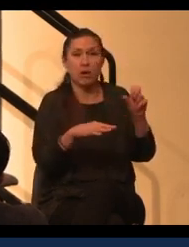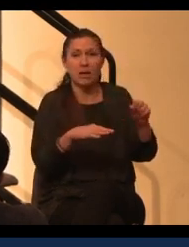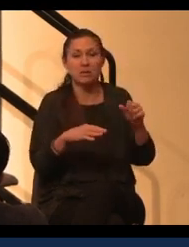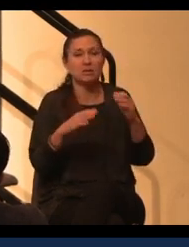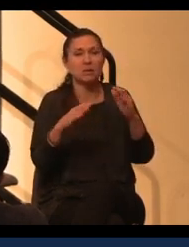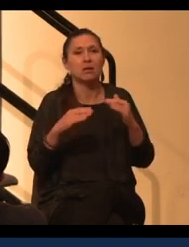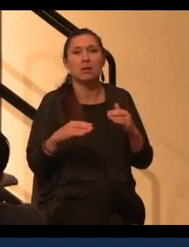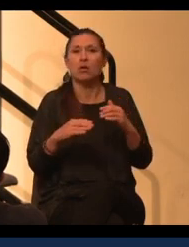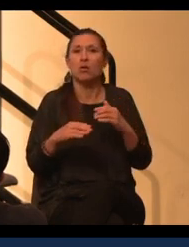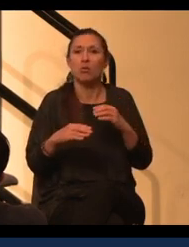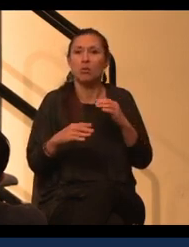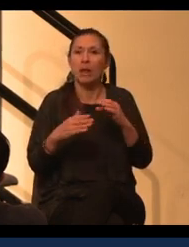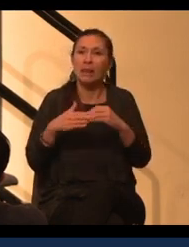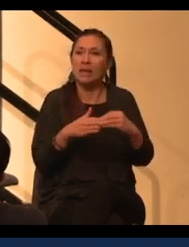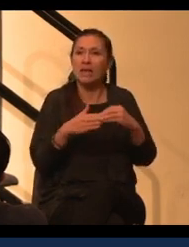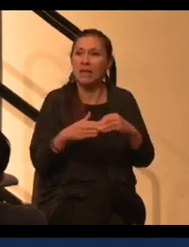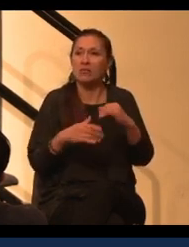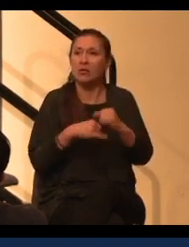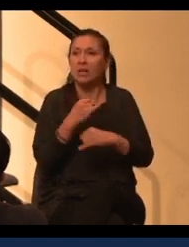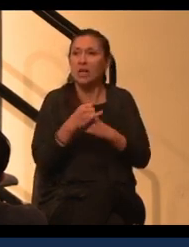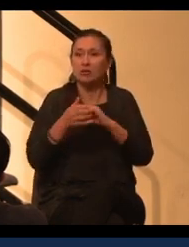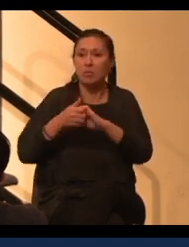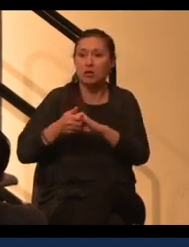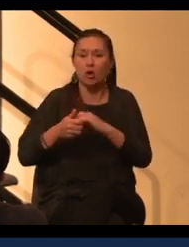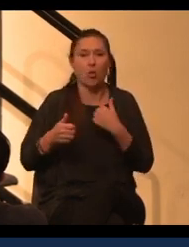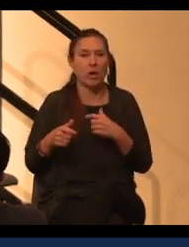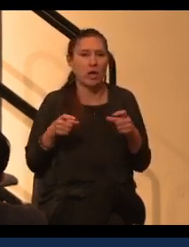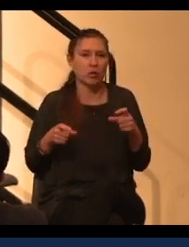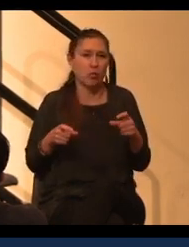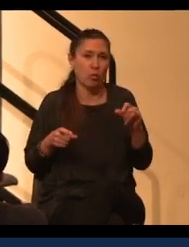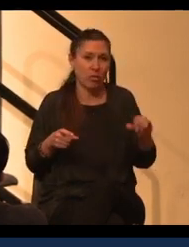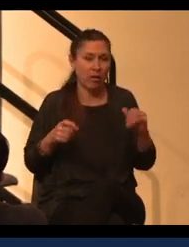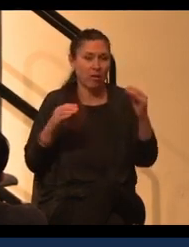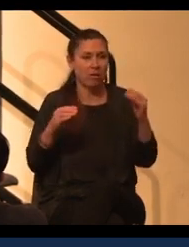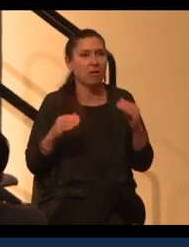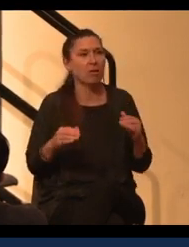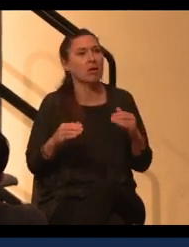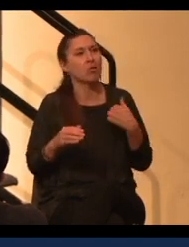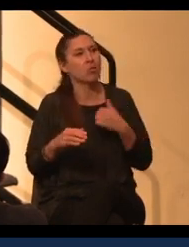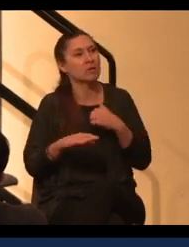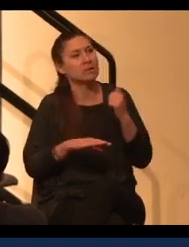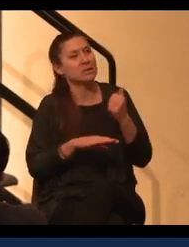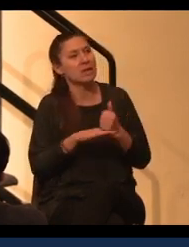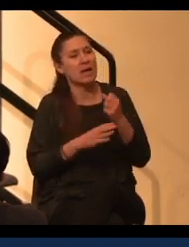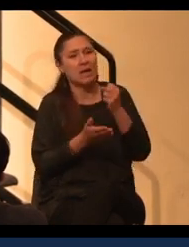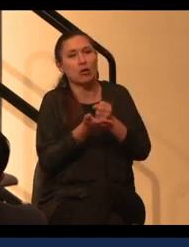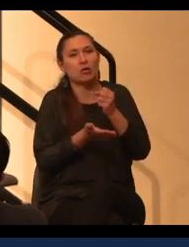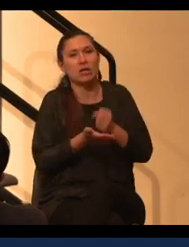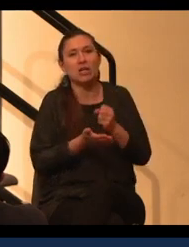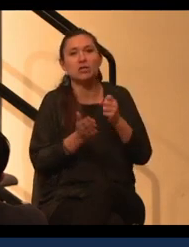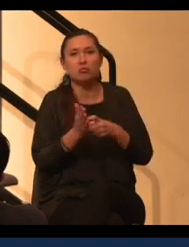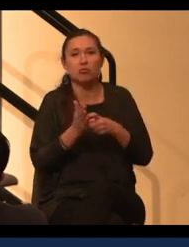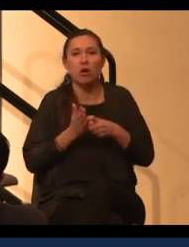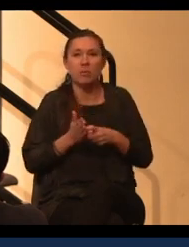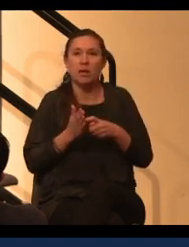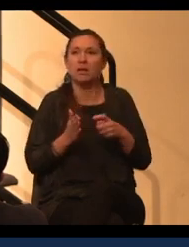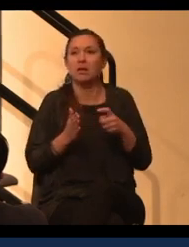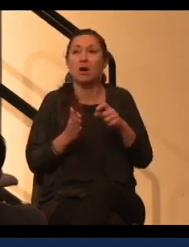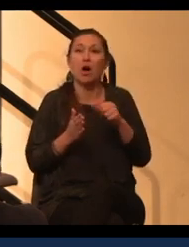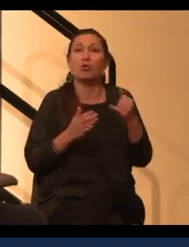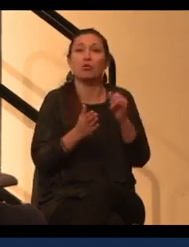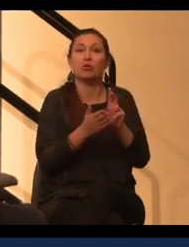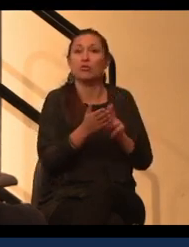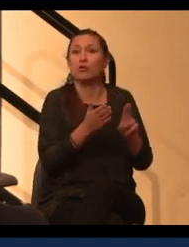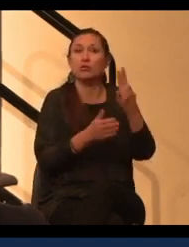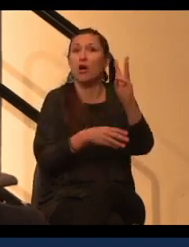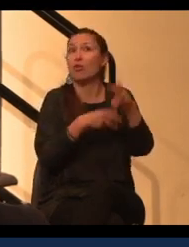international partnerships, but we also dictate those partnerships. We set accreditation criteria of the standards that other universities throughout the